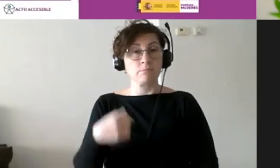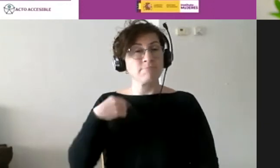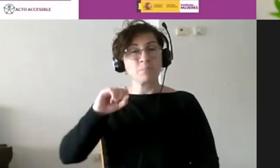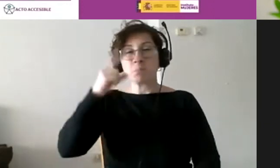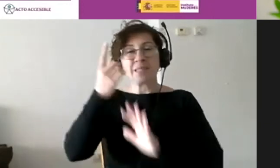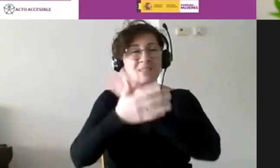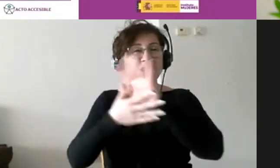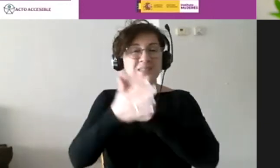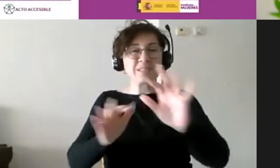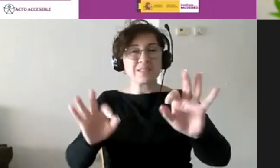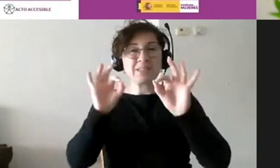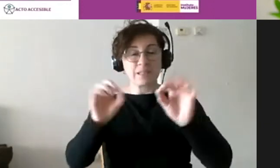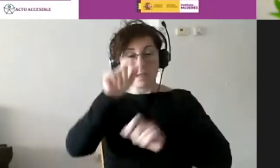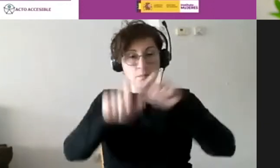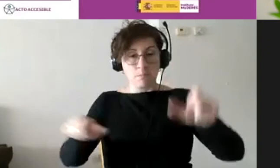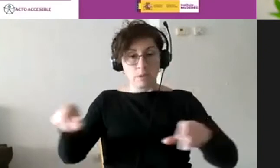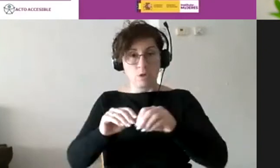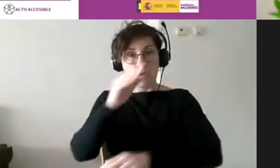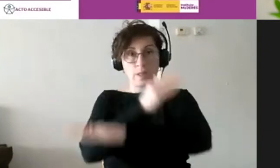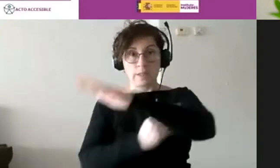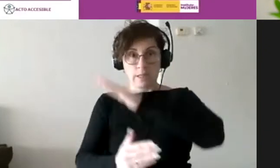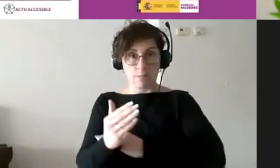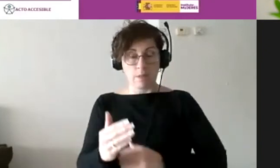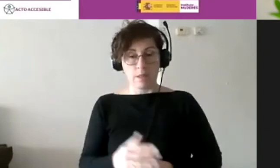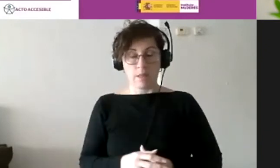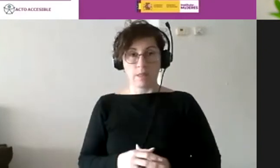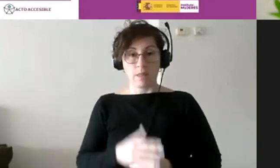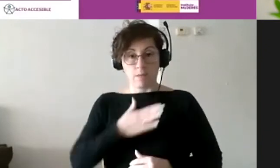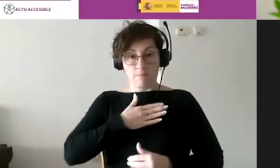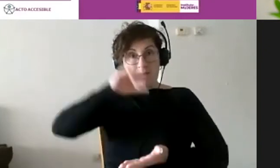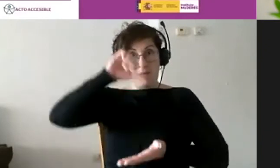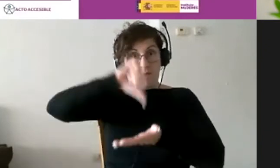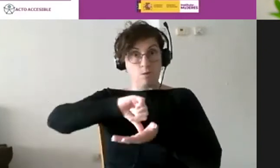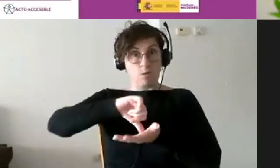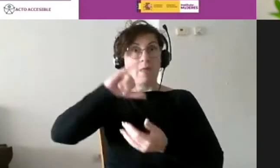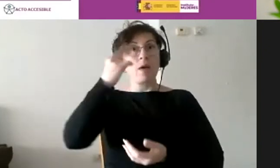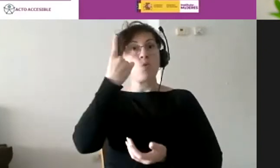is operational and it is fully adapted for people with this type of disability.